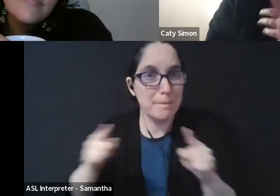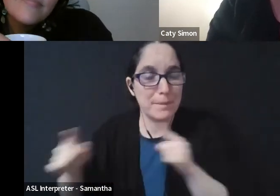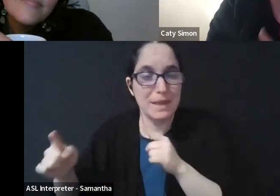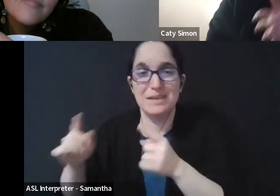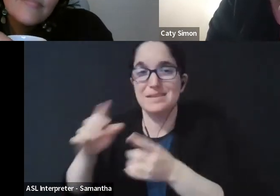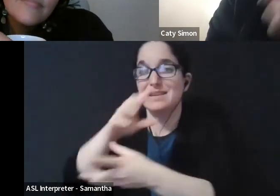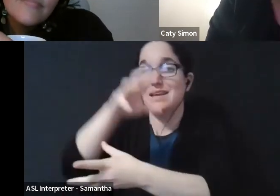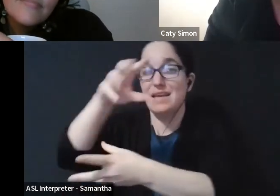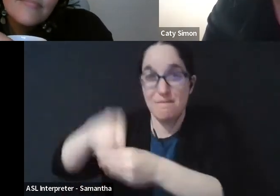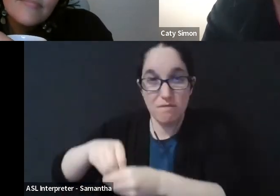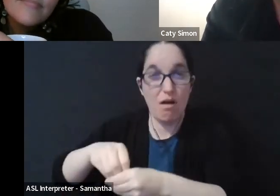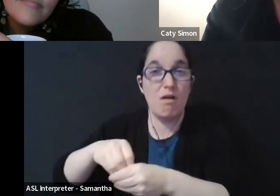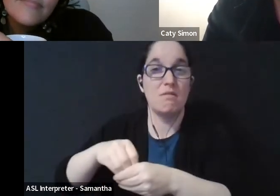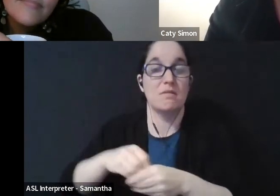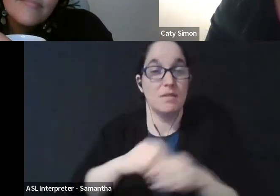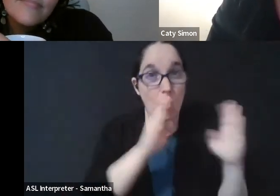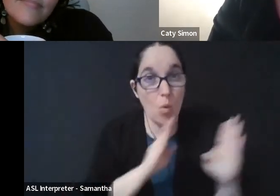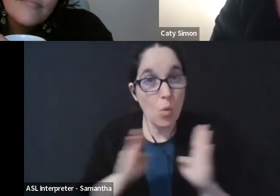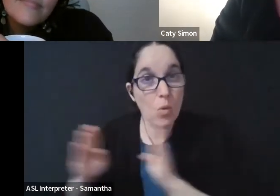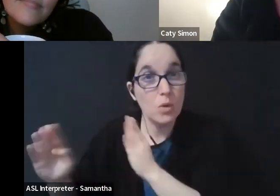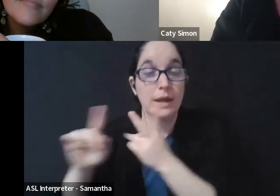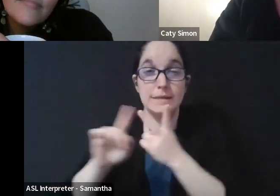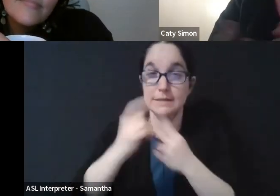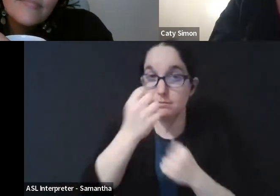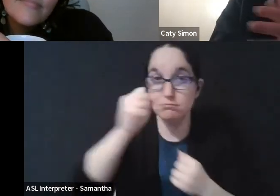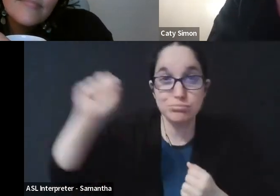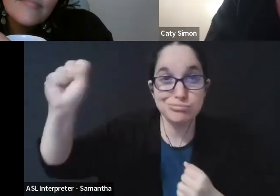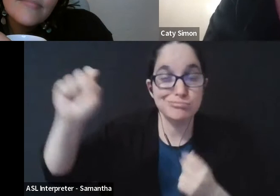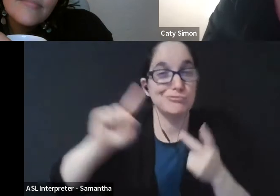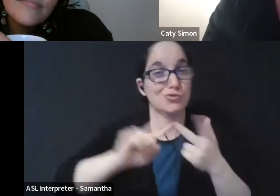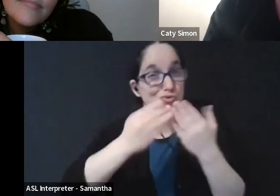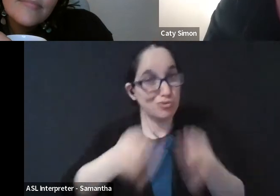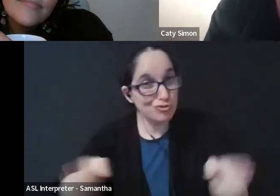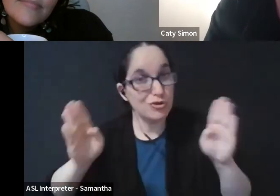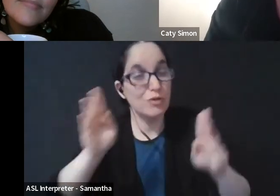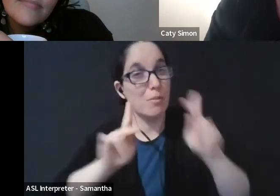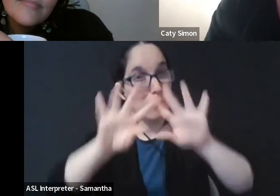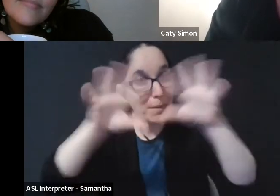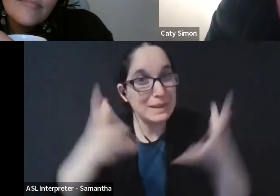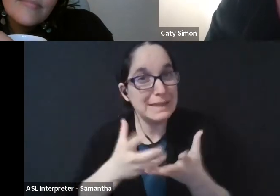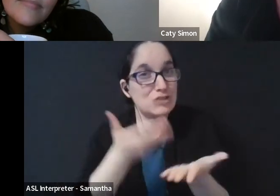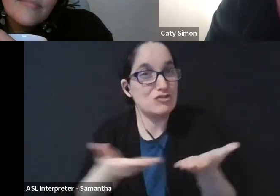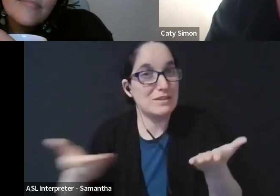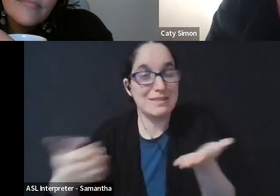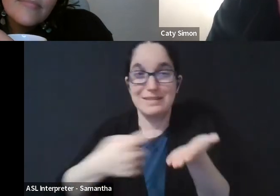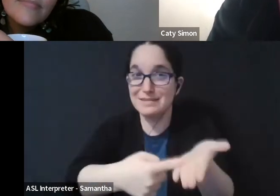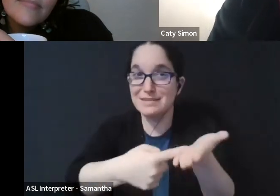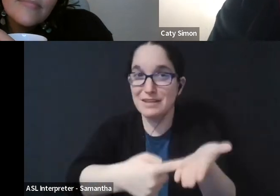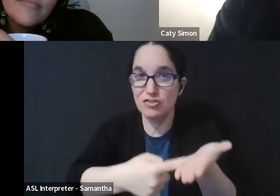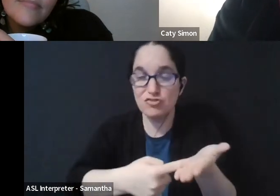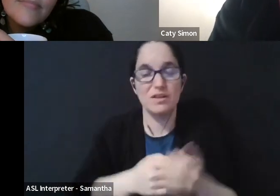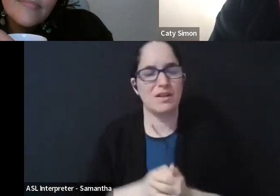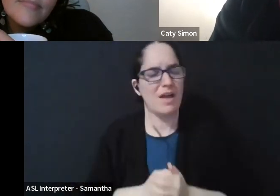in movement spaces, in organizing, in broader public discourse, you know, like what you're